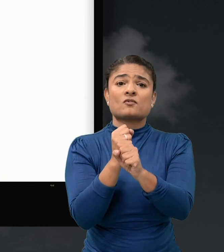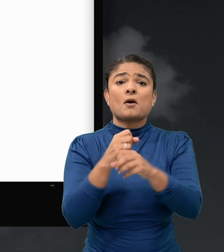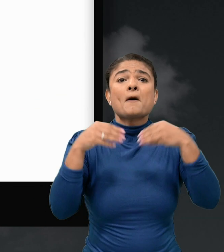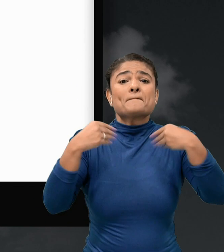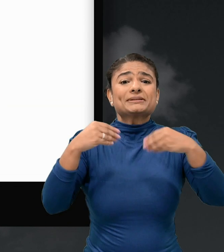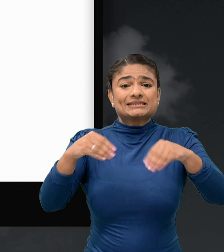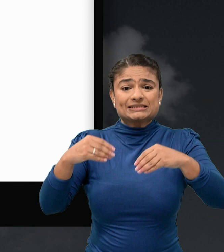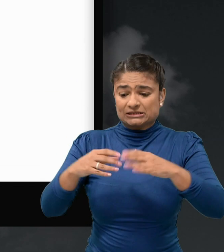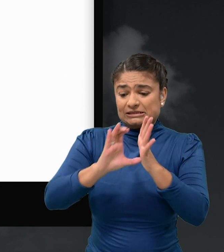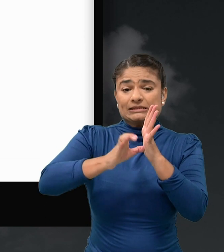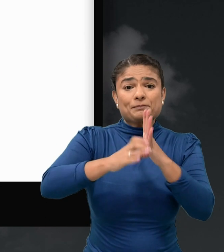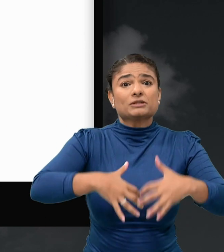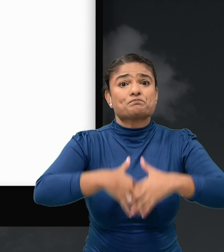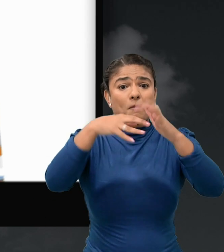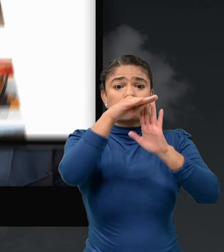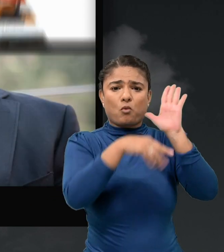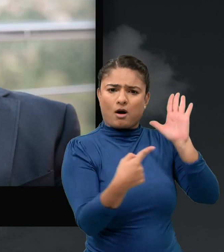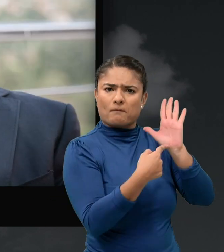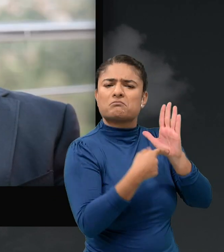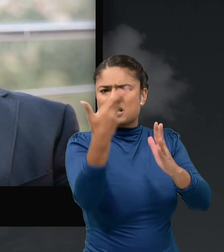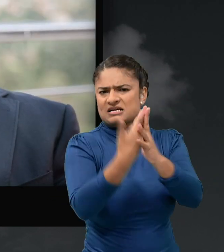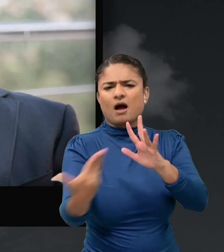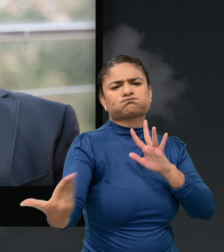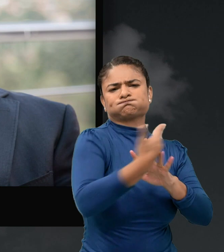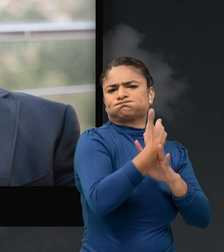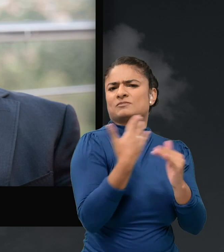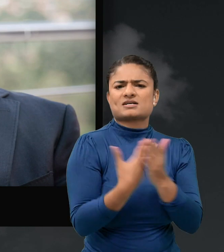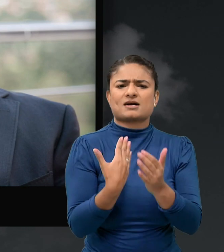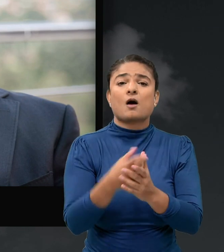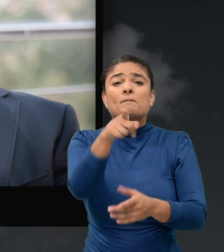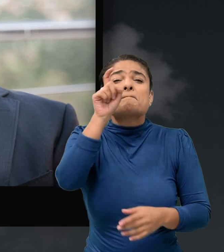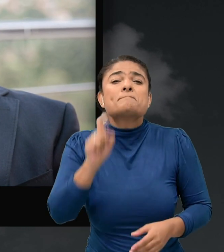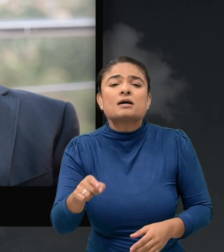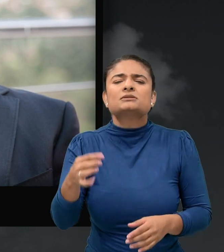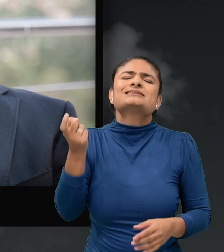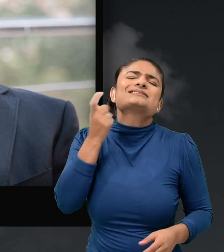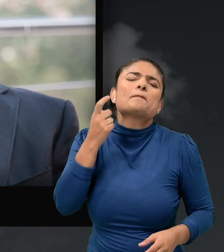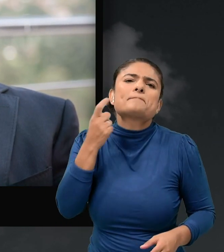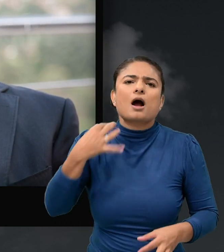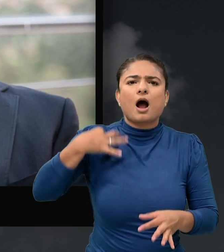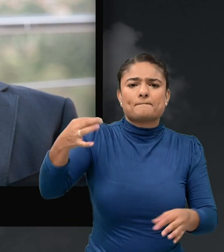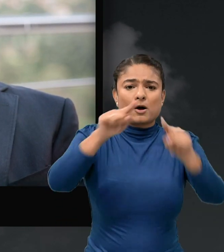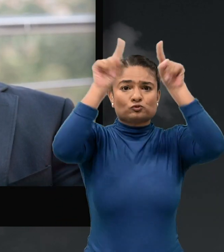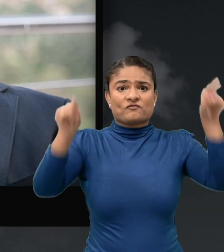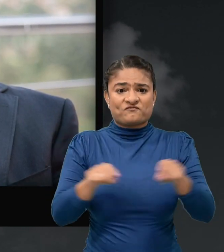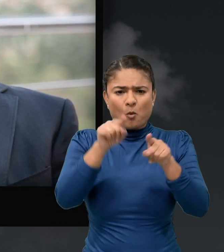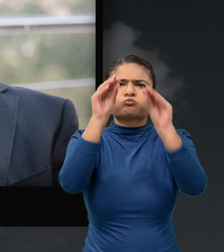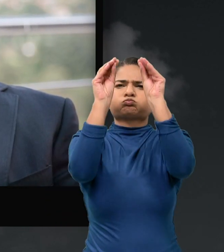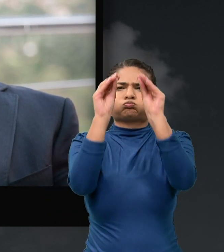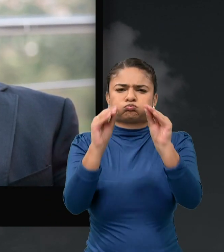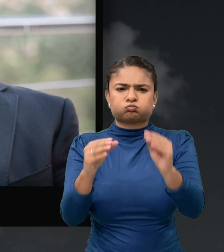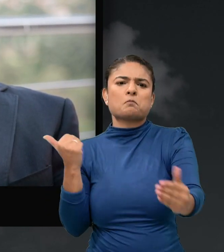that we've got a scheme for entrepreneurs with disabilities, and to access the scheme, they just have to complete a simple application